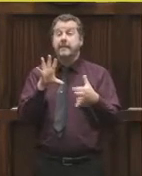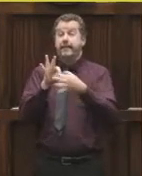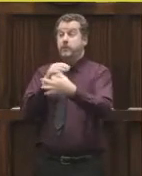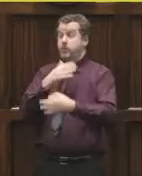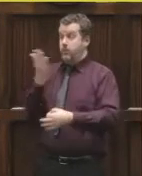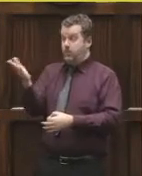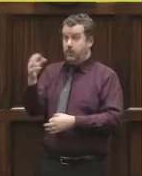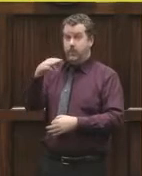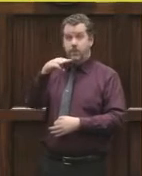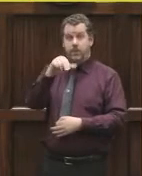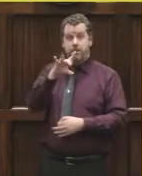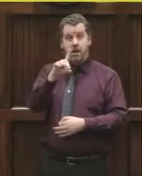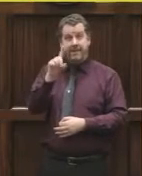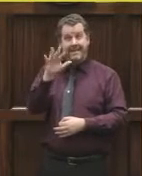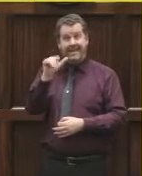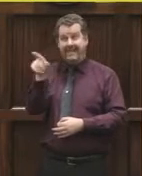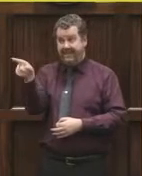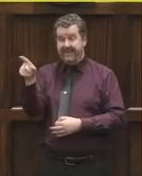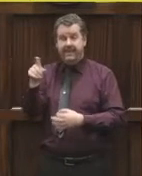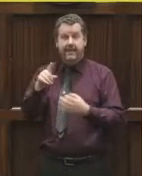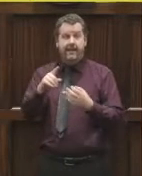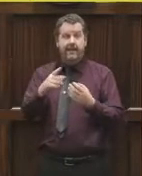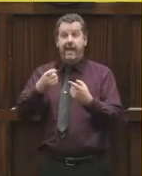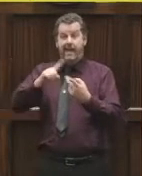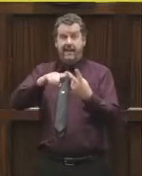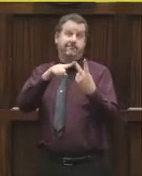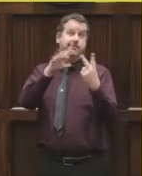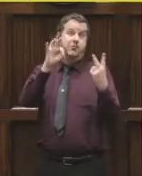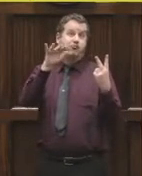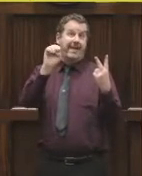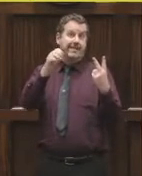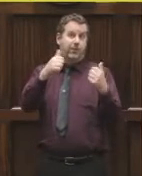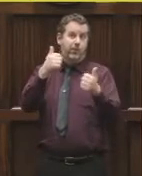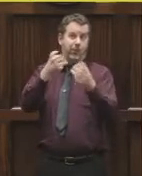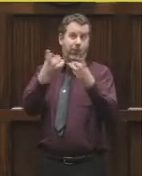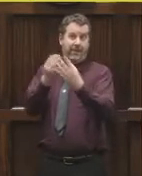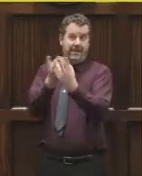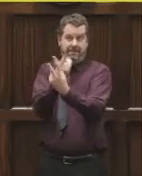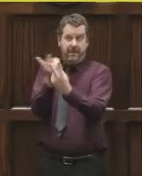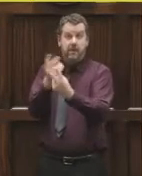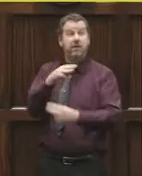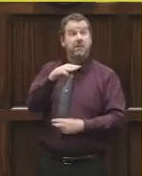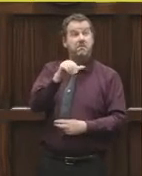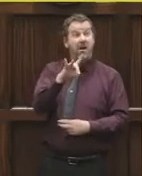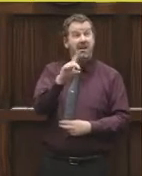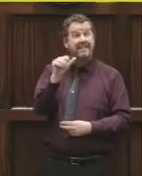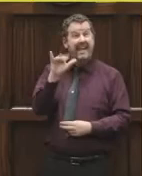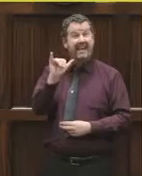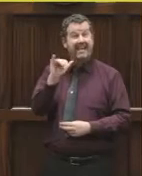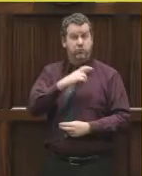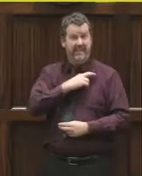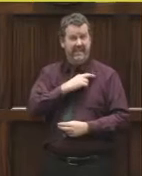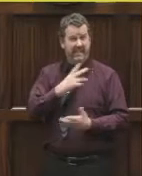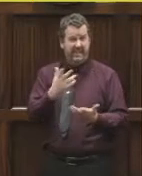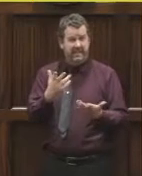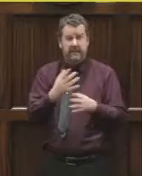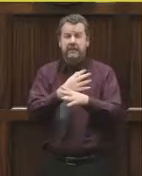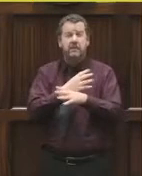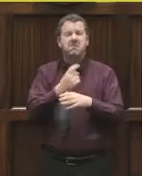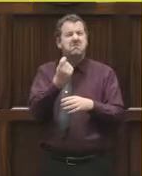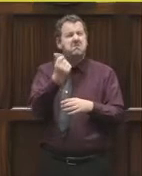Daly and the inimitable Grace who works with him, from Mark's point of view, the only time I've heard public